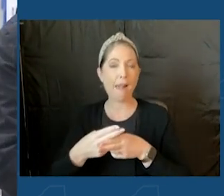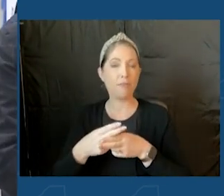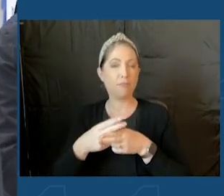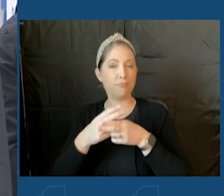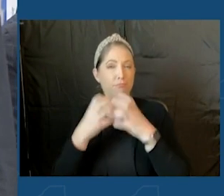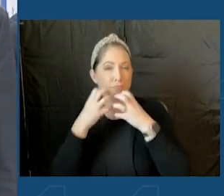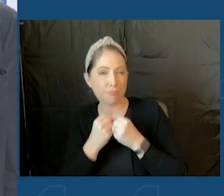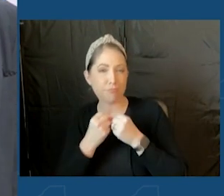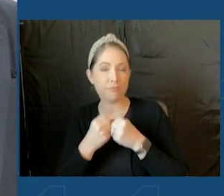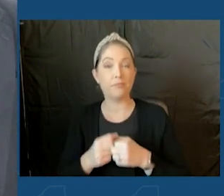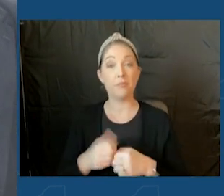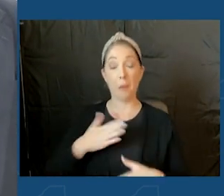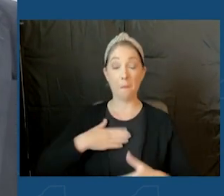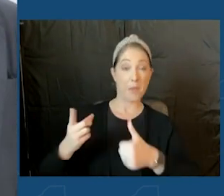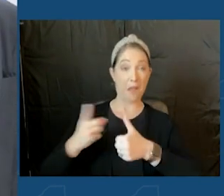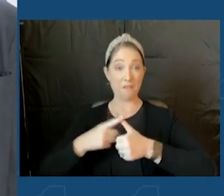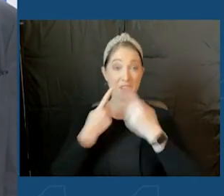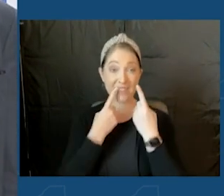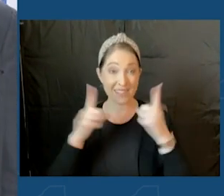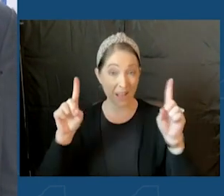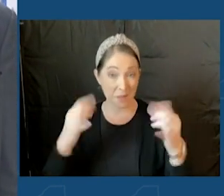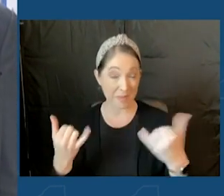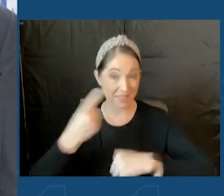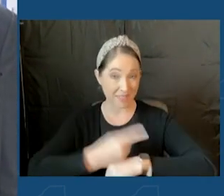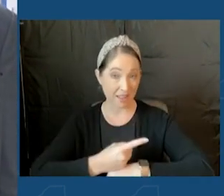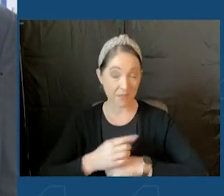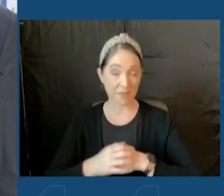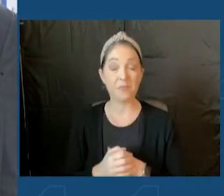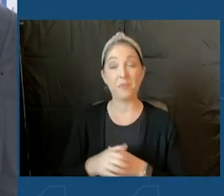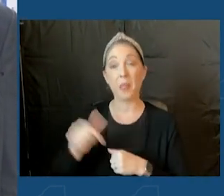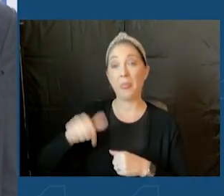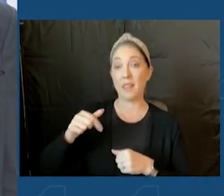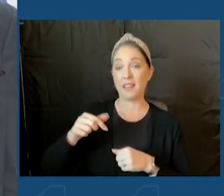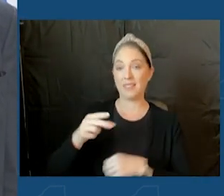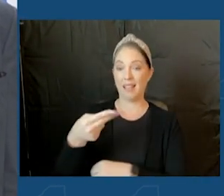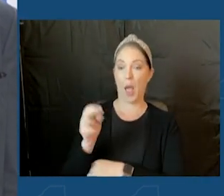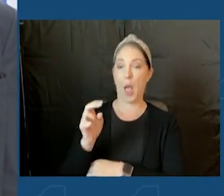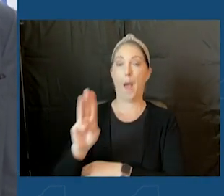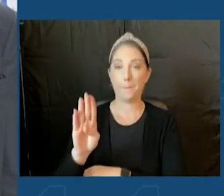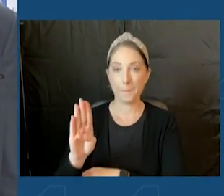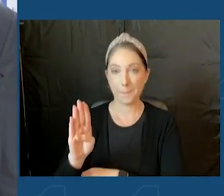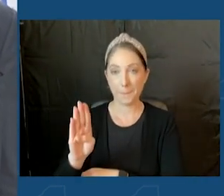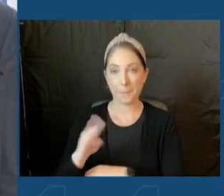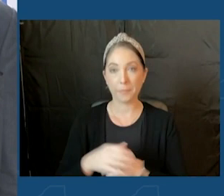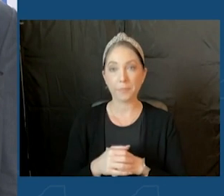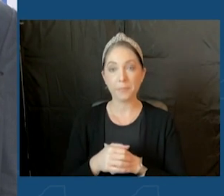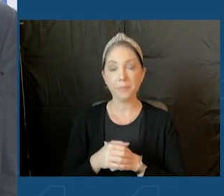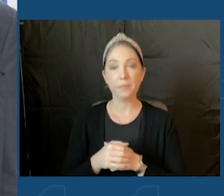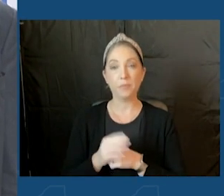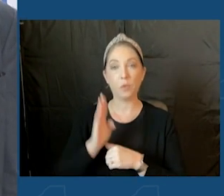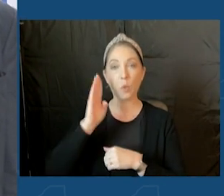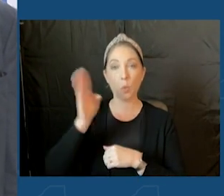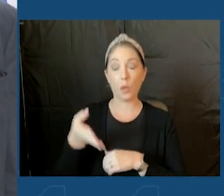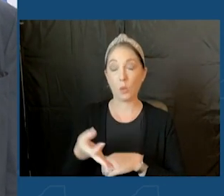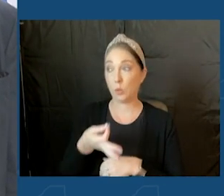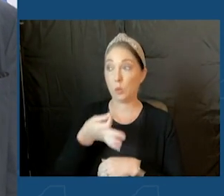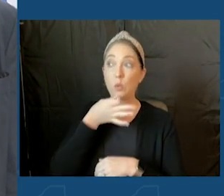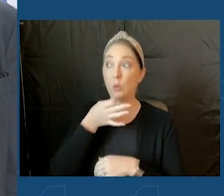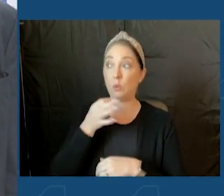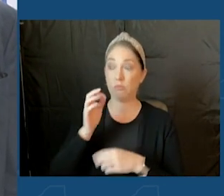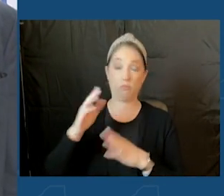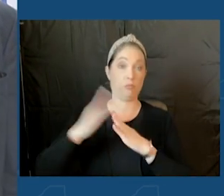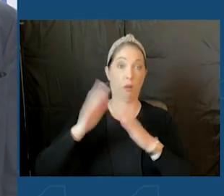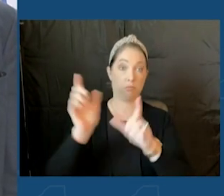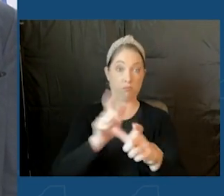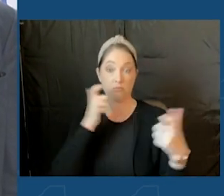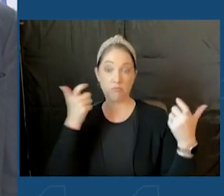my first announcement today is that this transit hub, which will soon be one of the largest transit hubs in America when it's